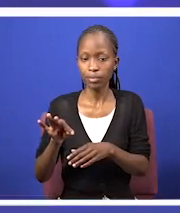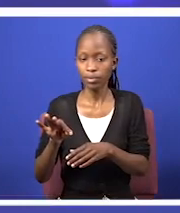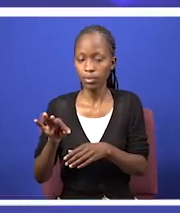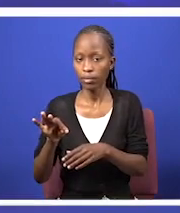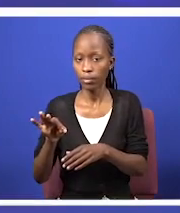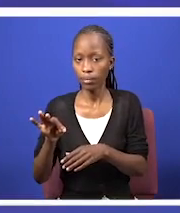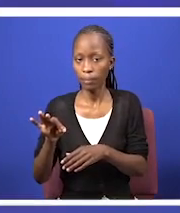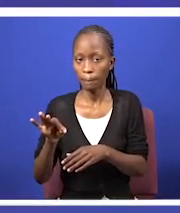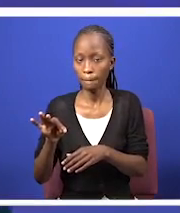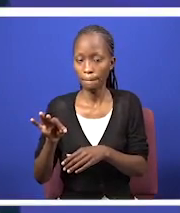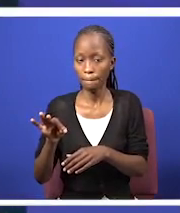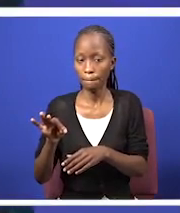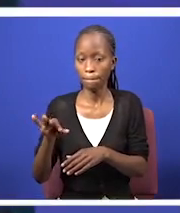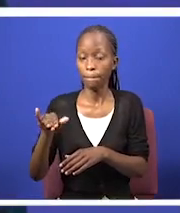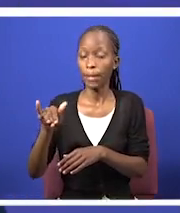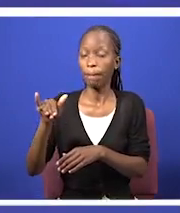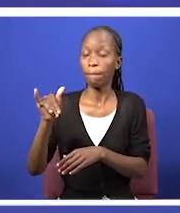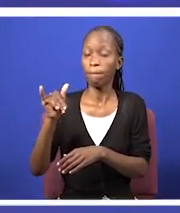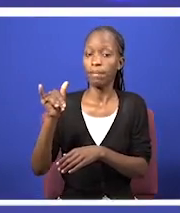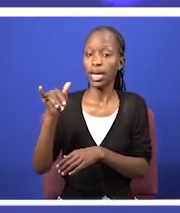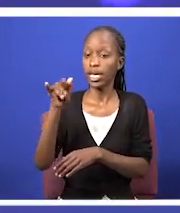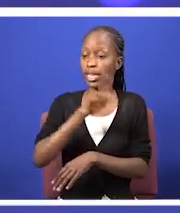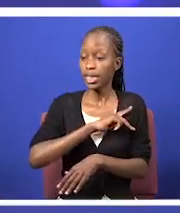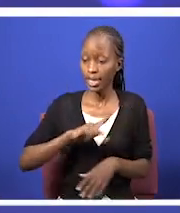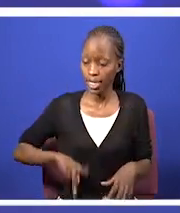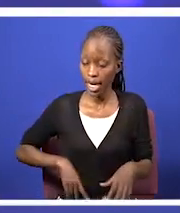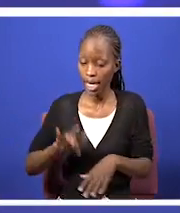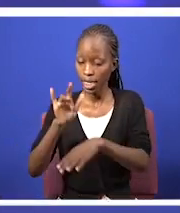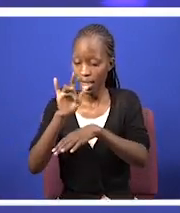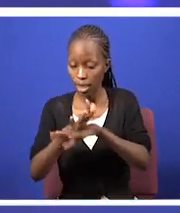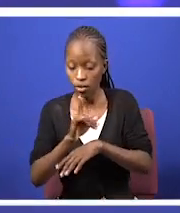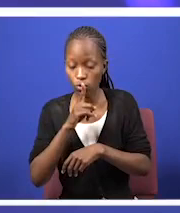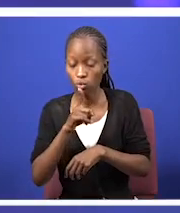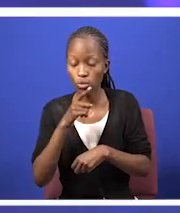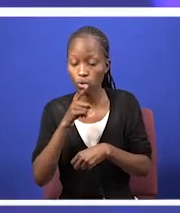appointed specifically, they're handpicked by the king and sent to the colony